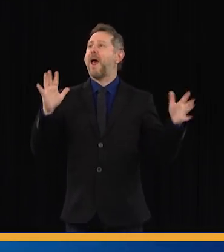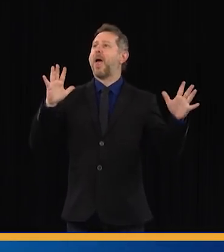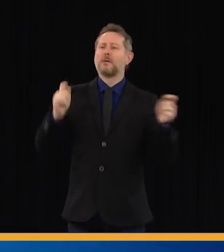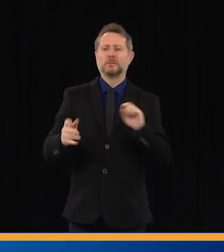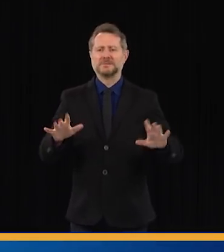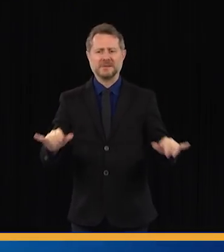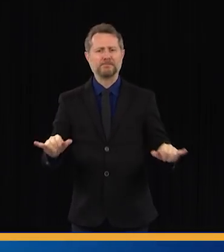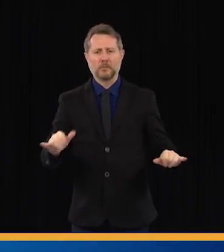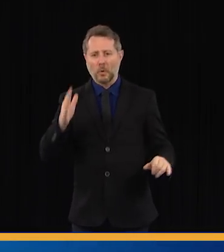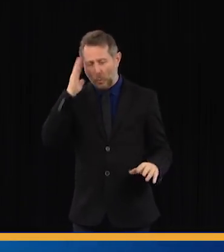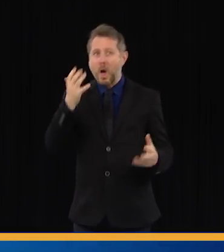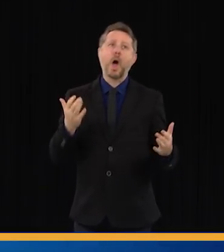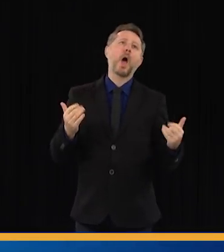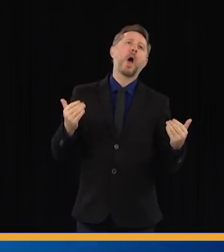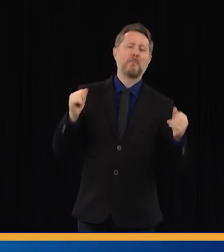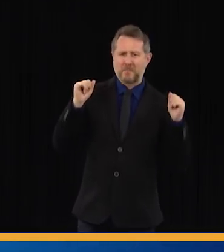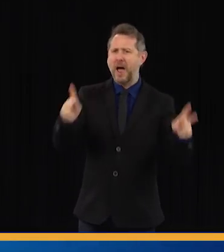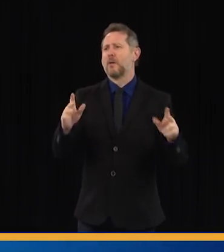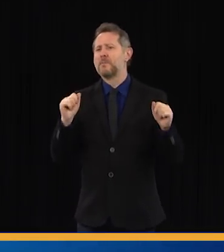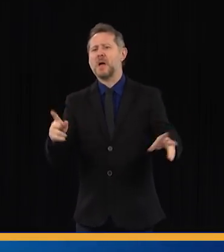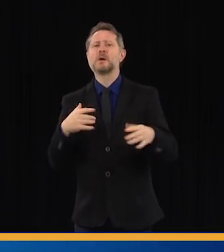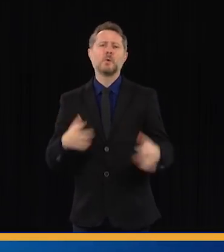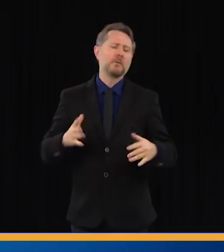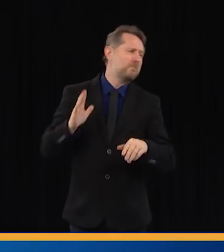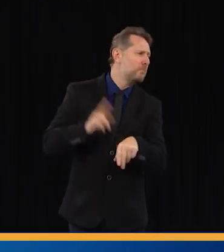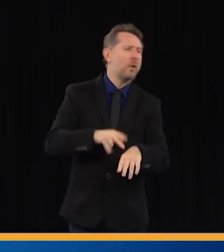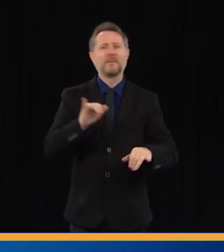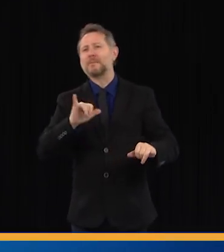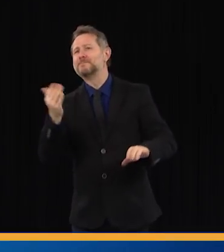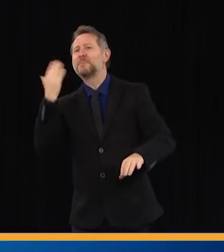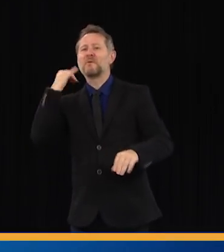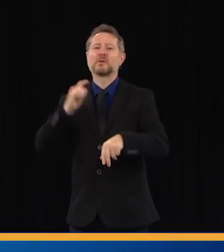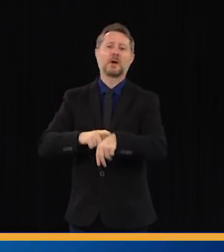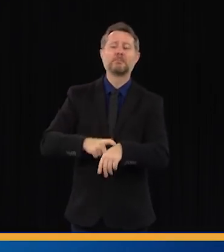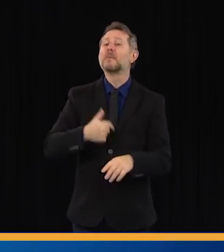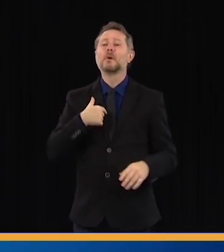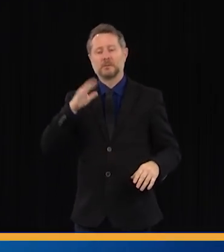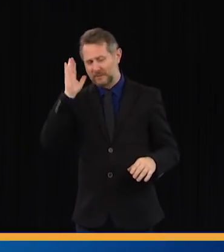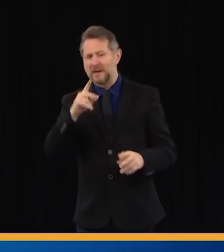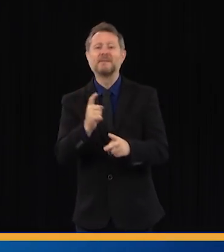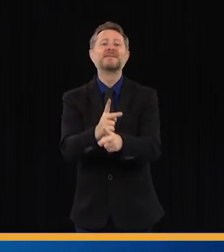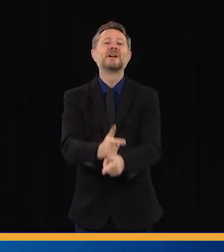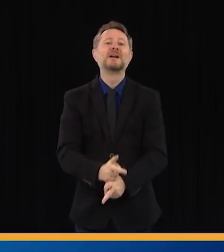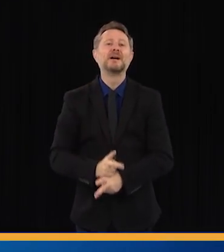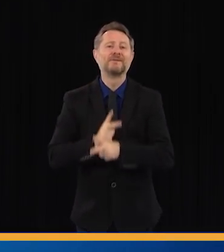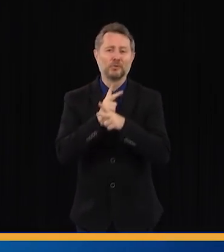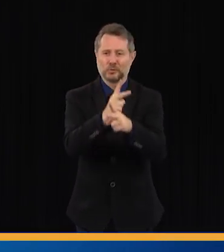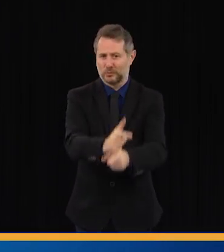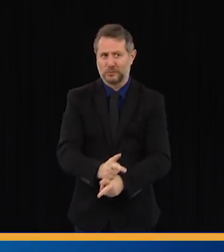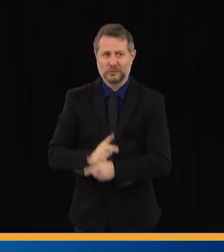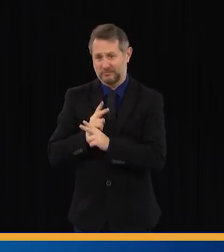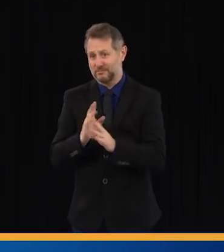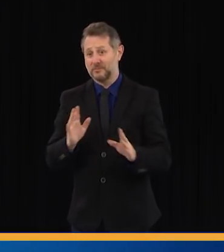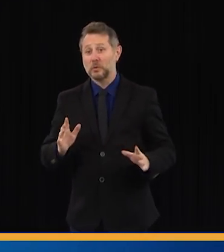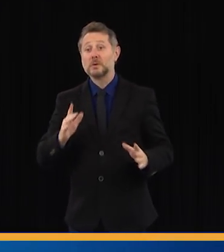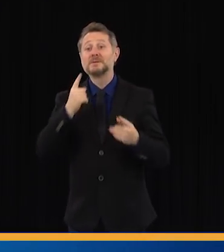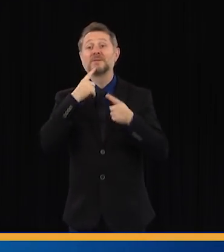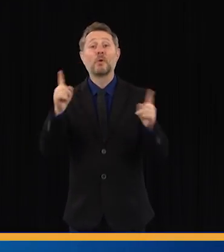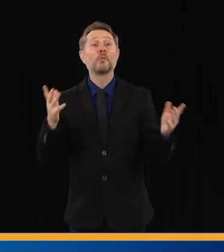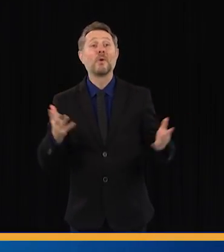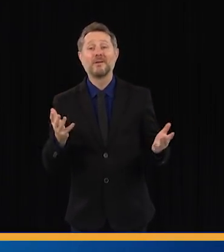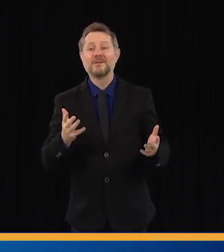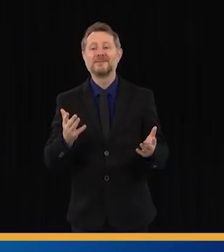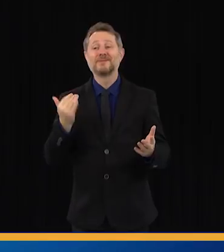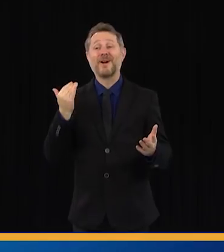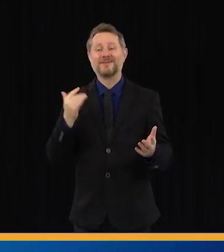to reopen and get back to normal. That's going to be the challenge going forward. But we'll do it because we are New York tough, and tough is